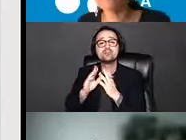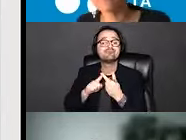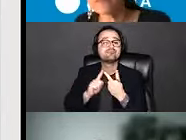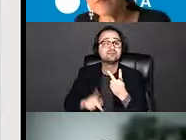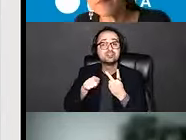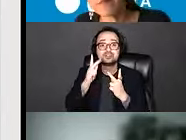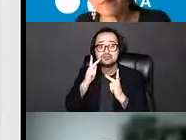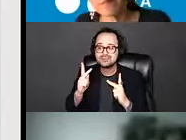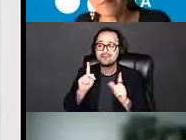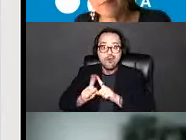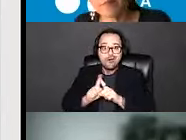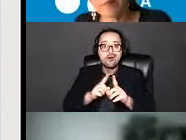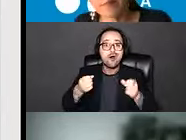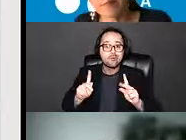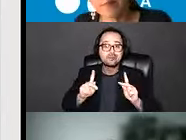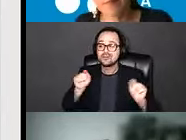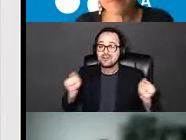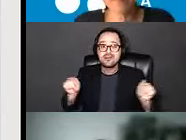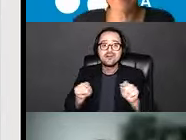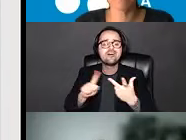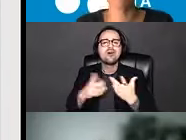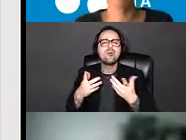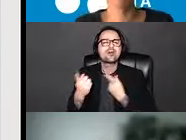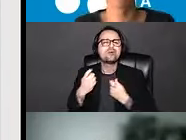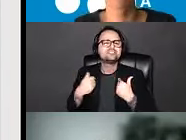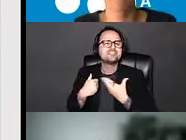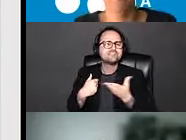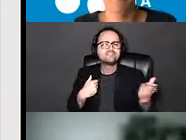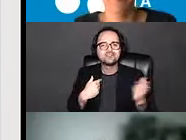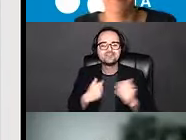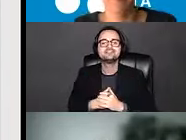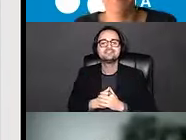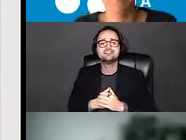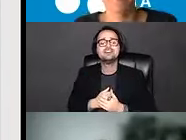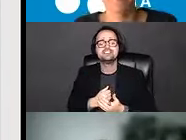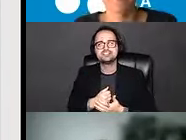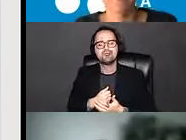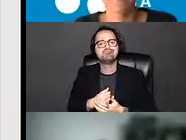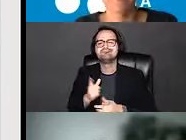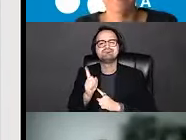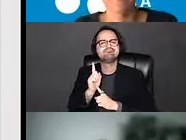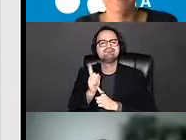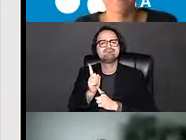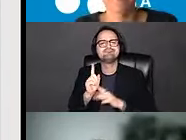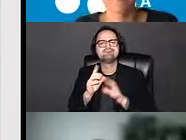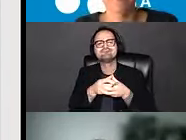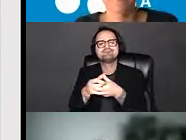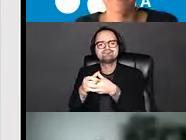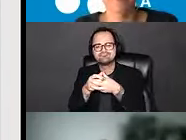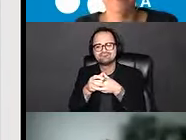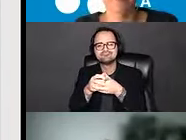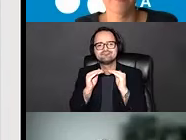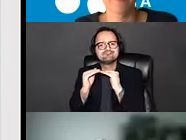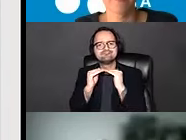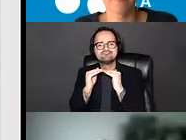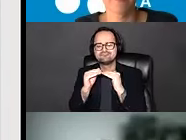of opportunity? What questions do you have? So just giving you a minute to kind of be with your colleagues and say,